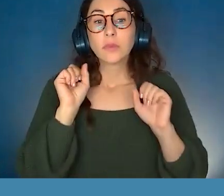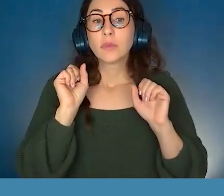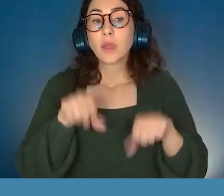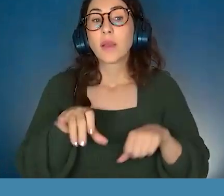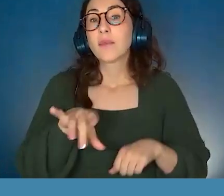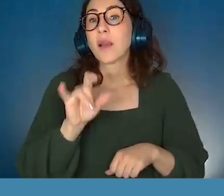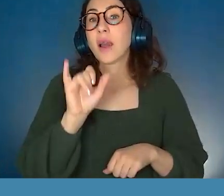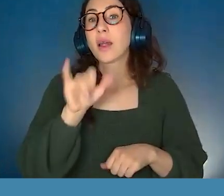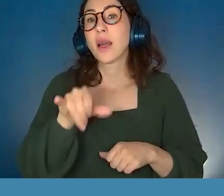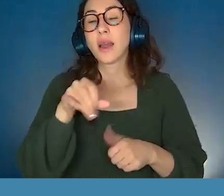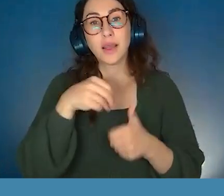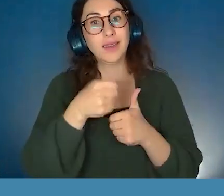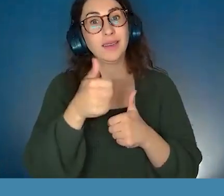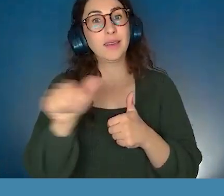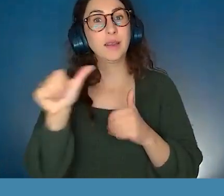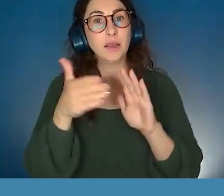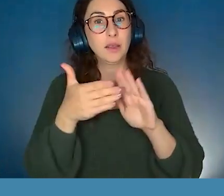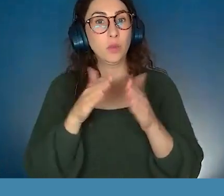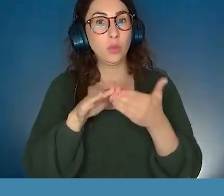community-based settings that we're going to discuss.